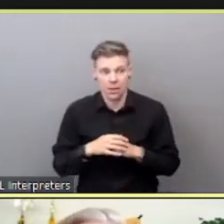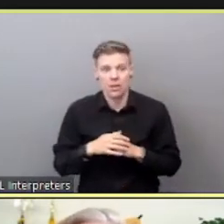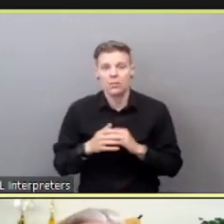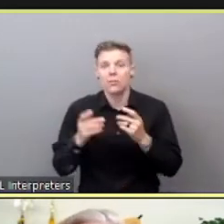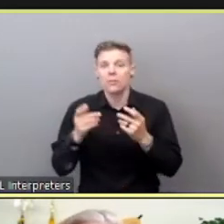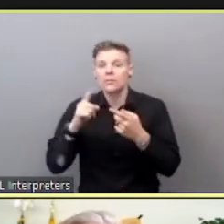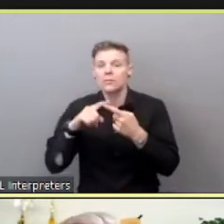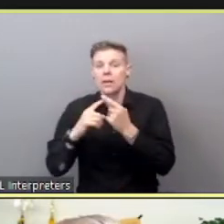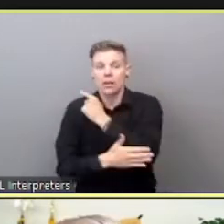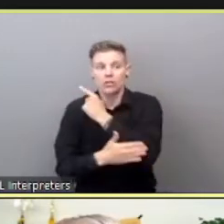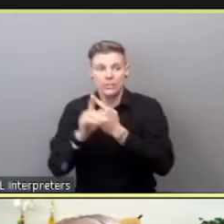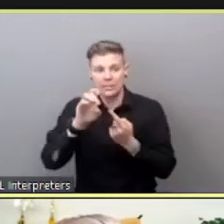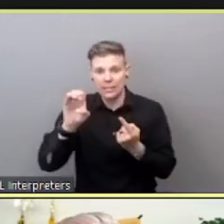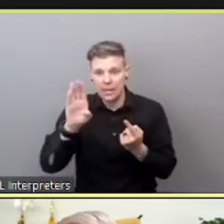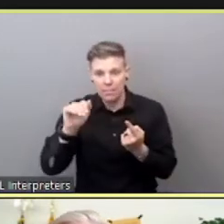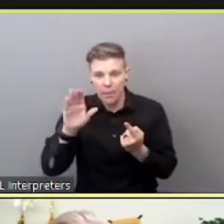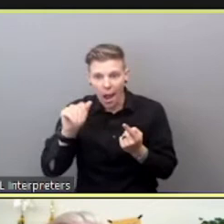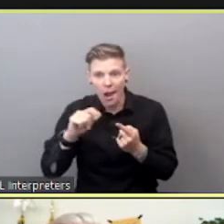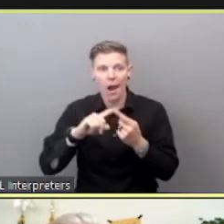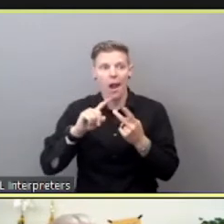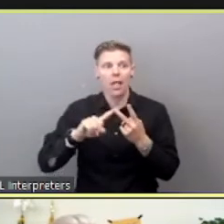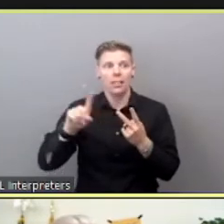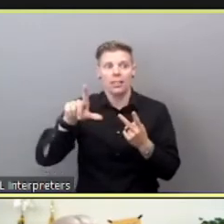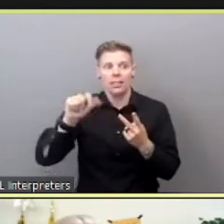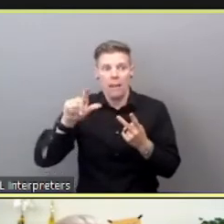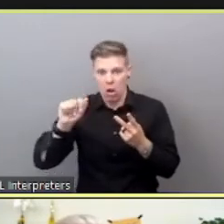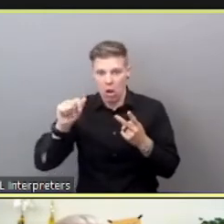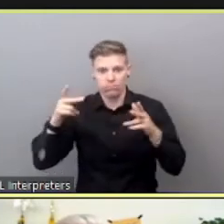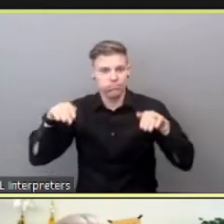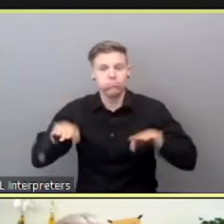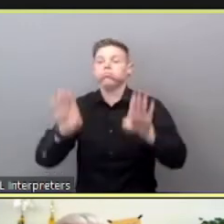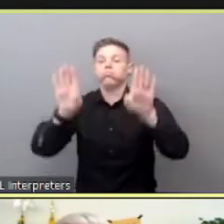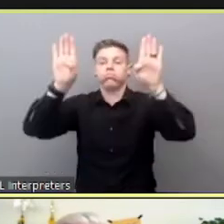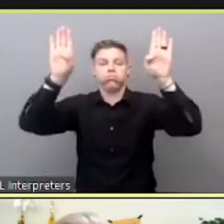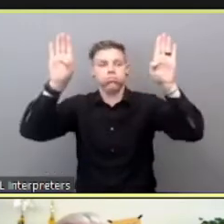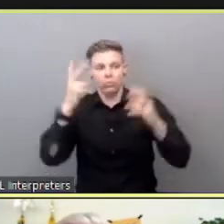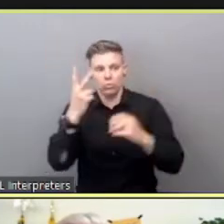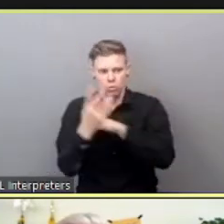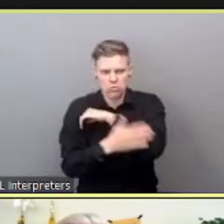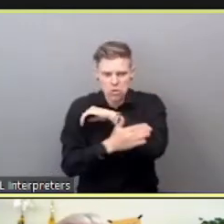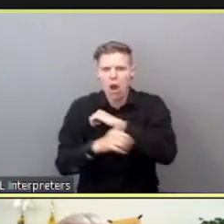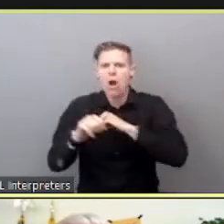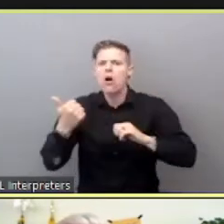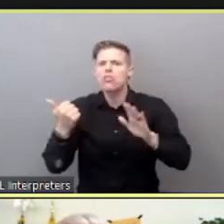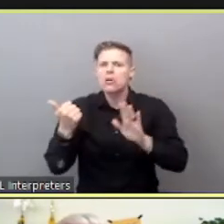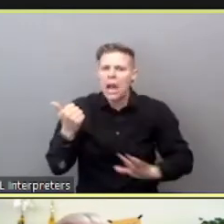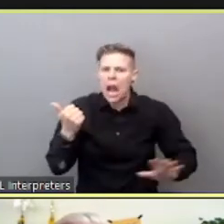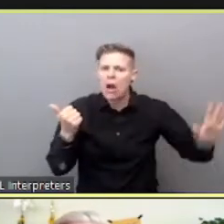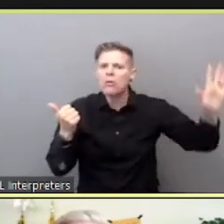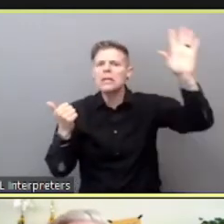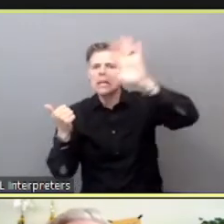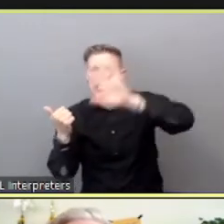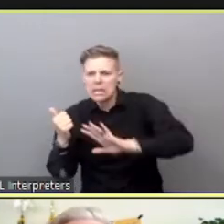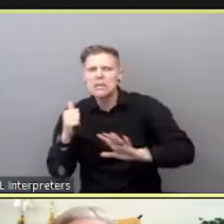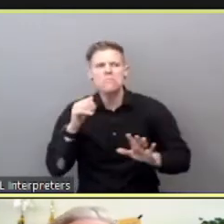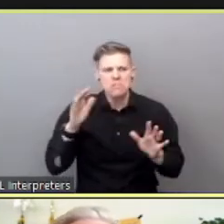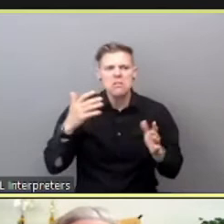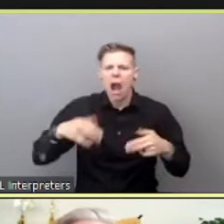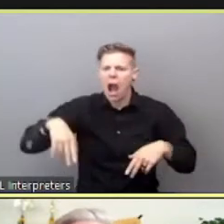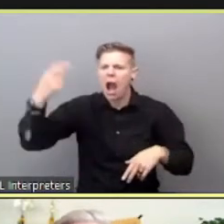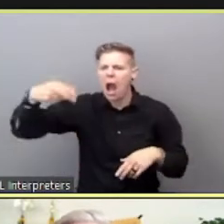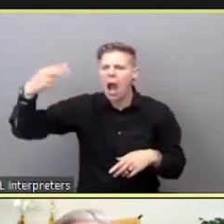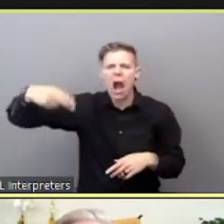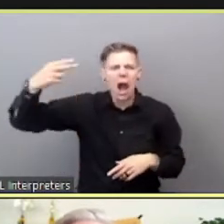substantial spread. The rest of the counties in New Mexico have high levels of spread. And given that we're hoping to get